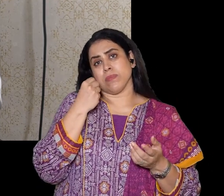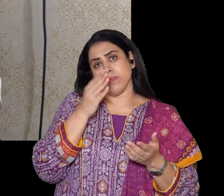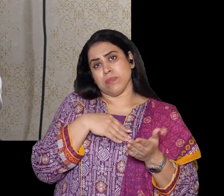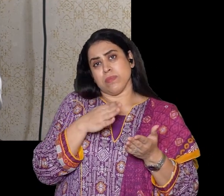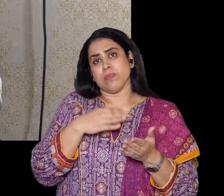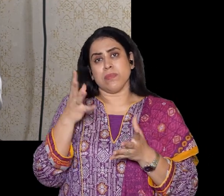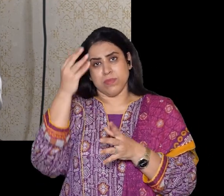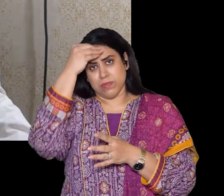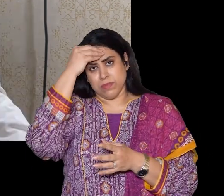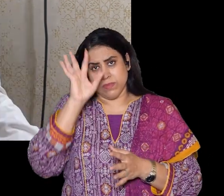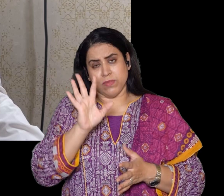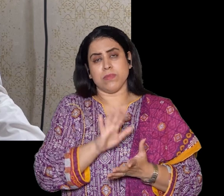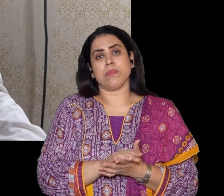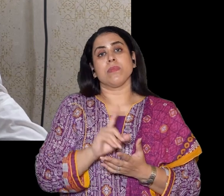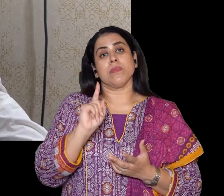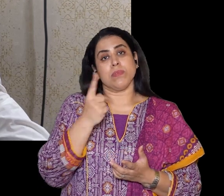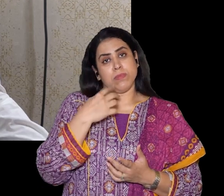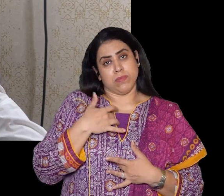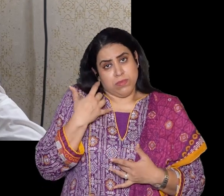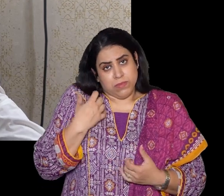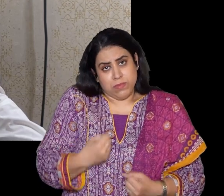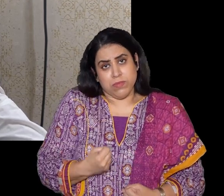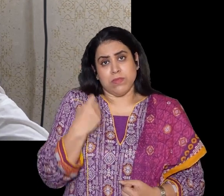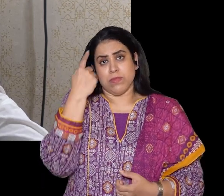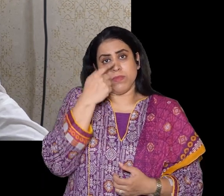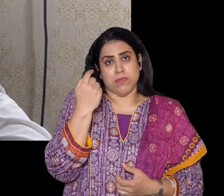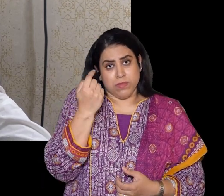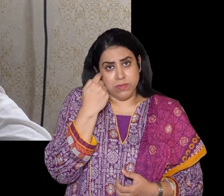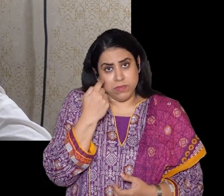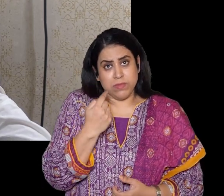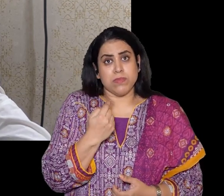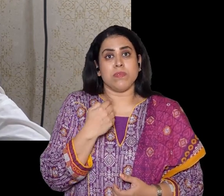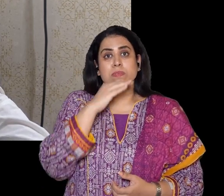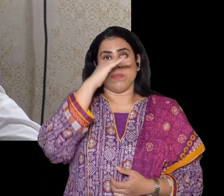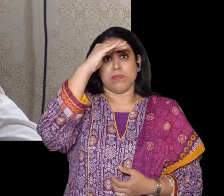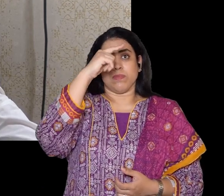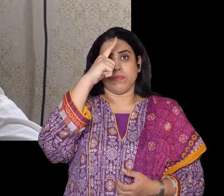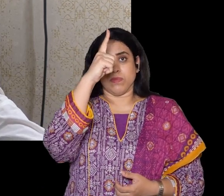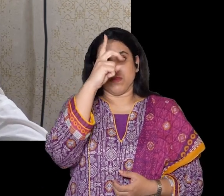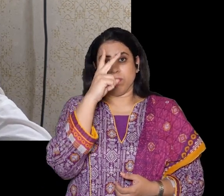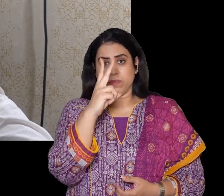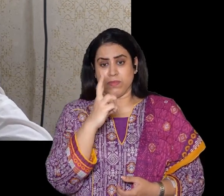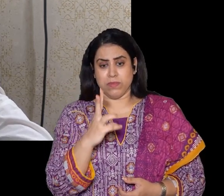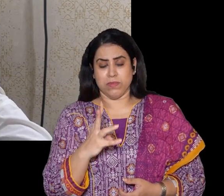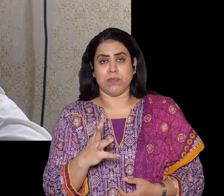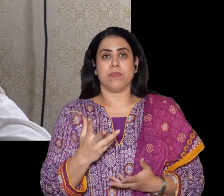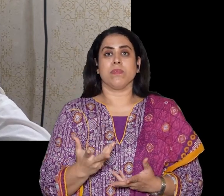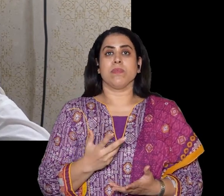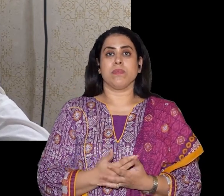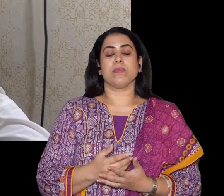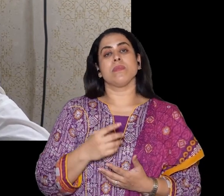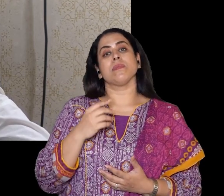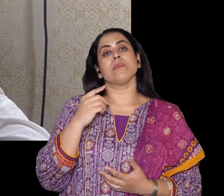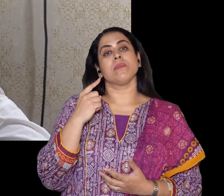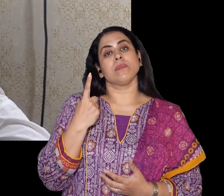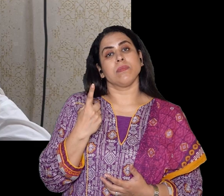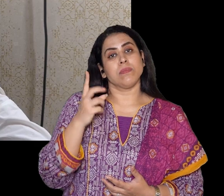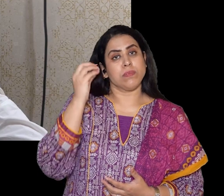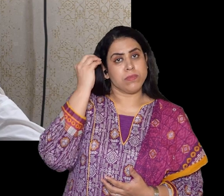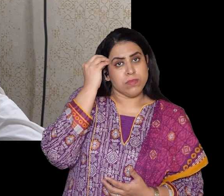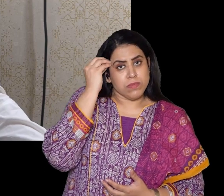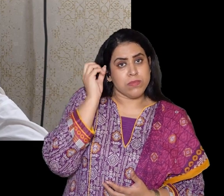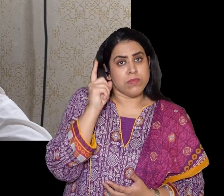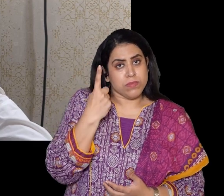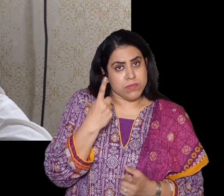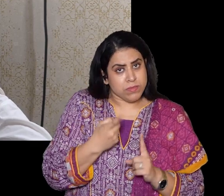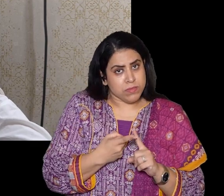of these problems. Once we have identified the stage of diabetic retinopathy, once we know where